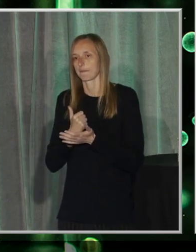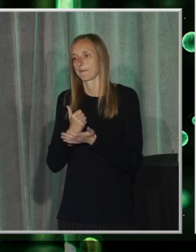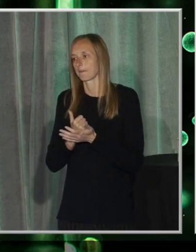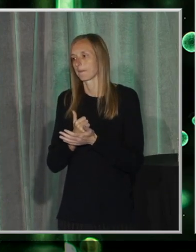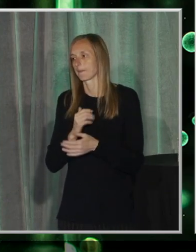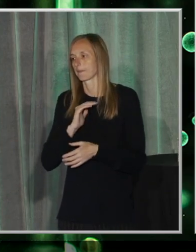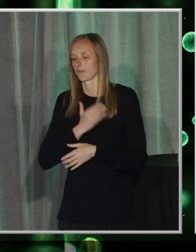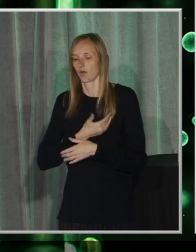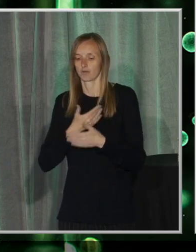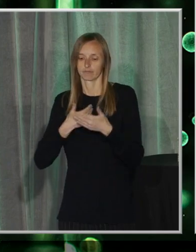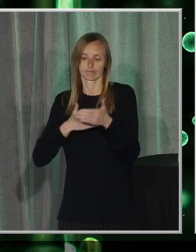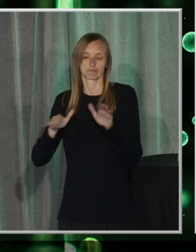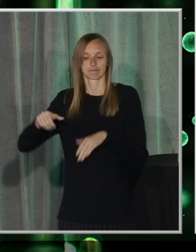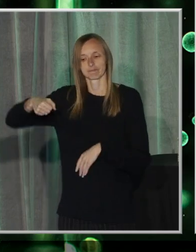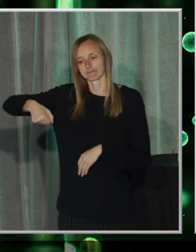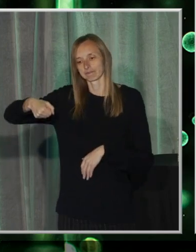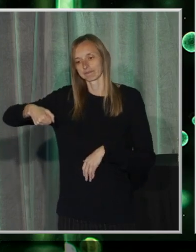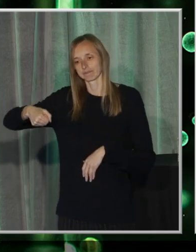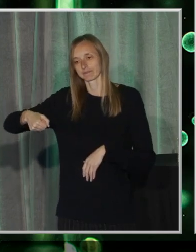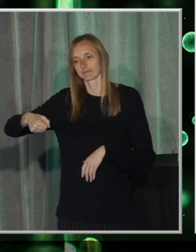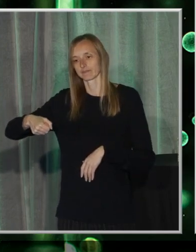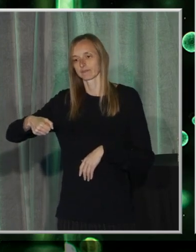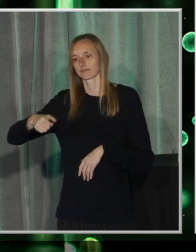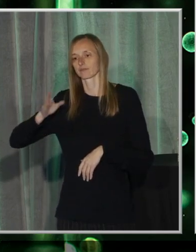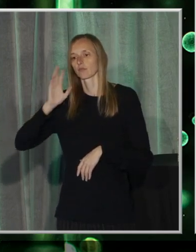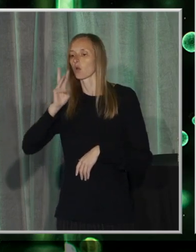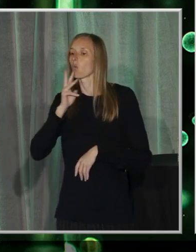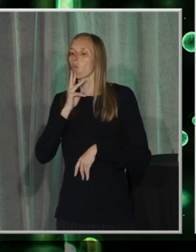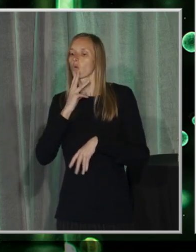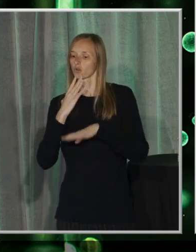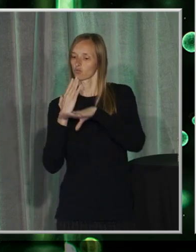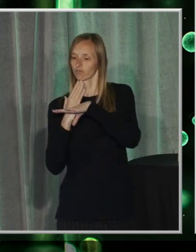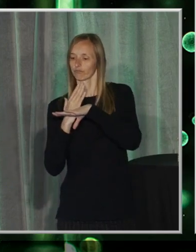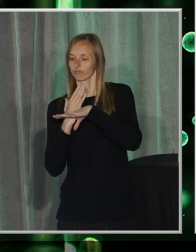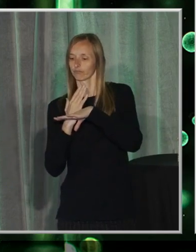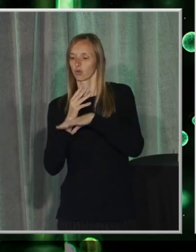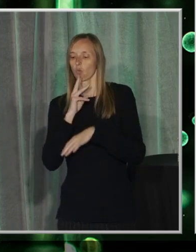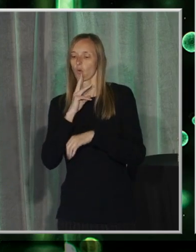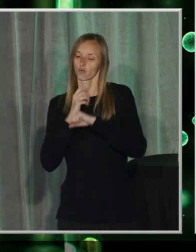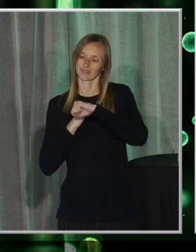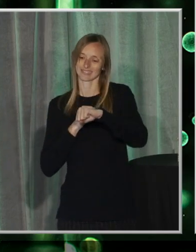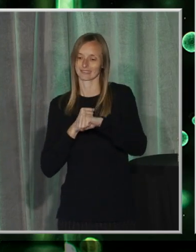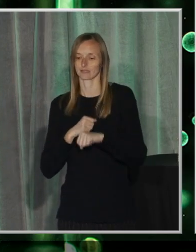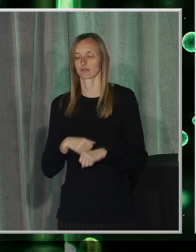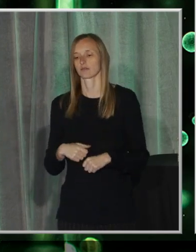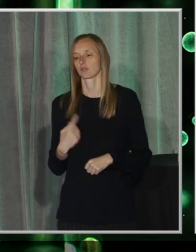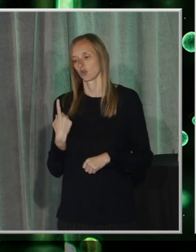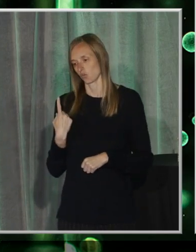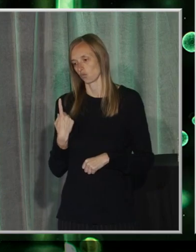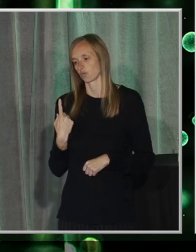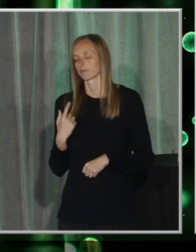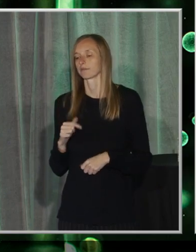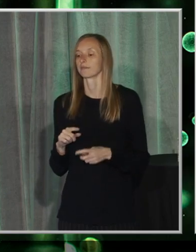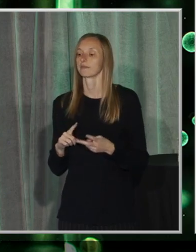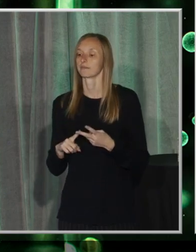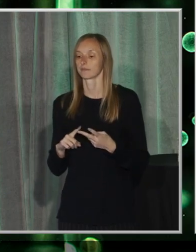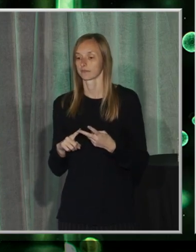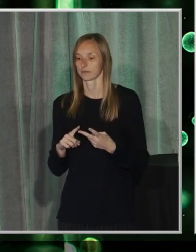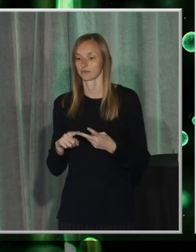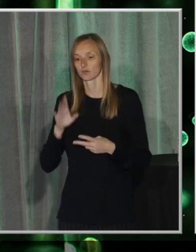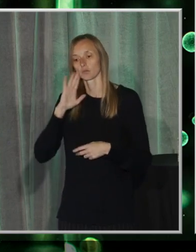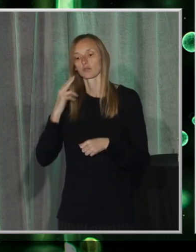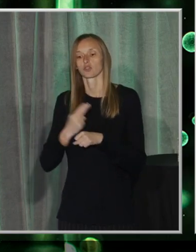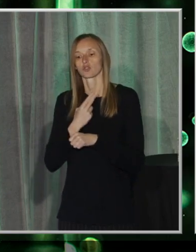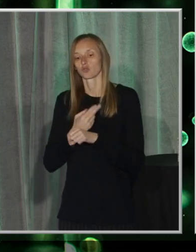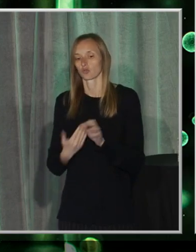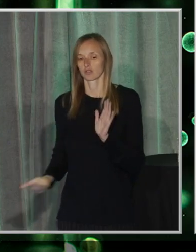our packages will be, water resistant. That's one. And also, they will be